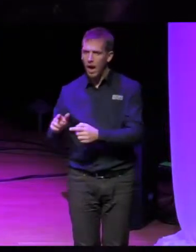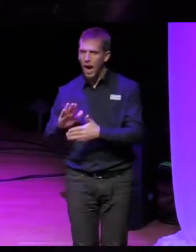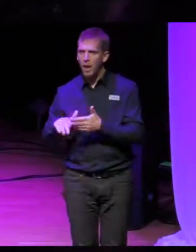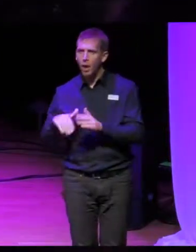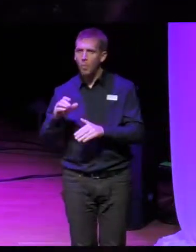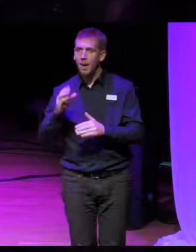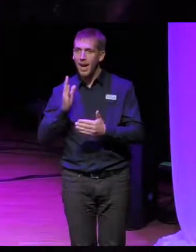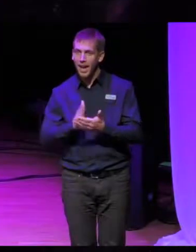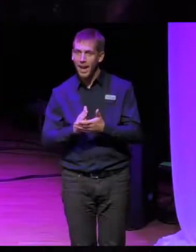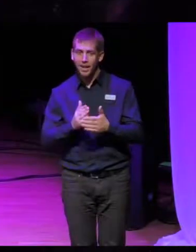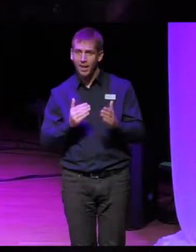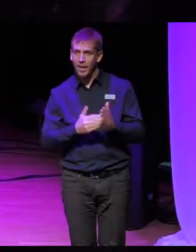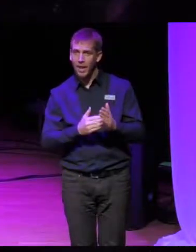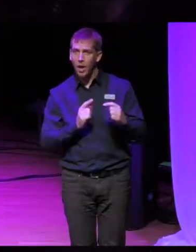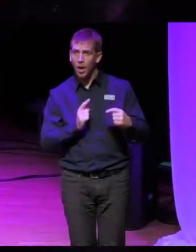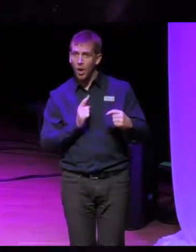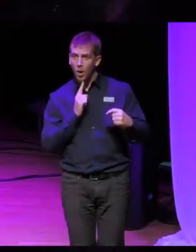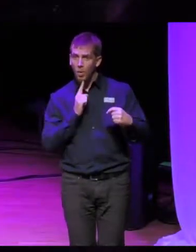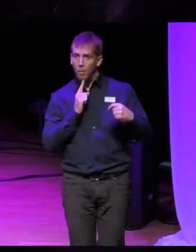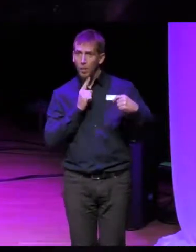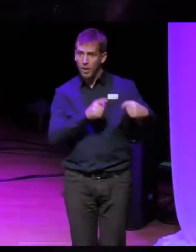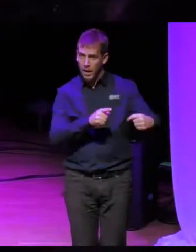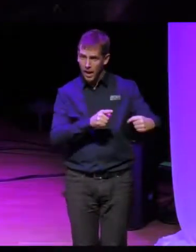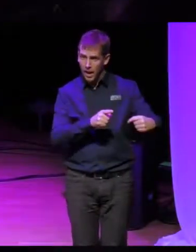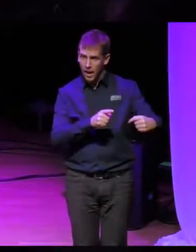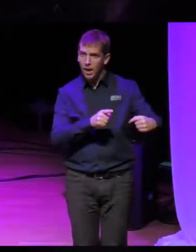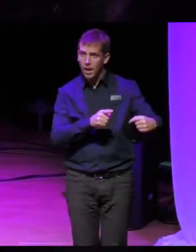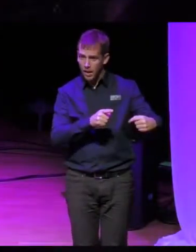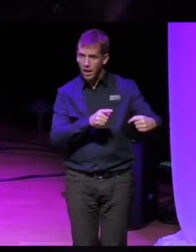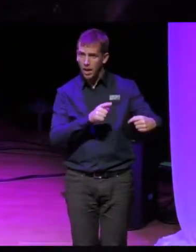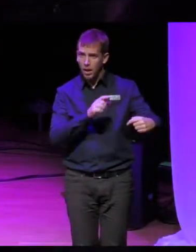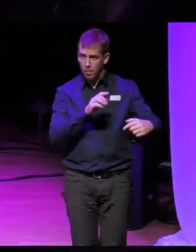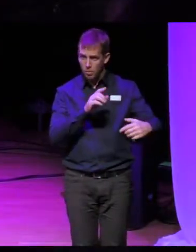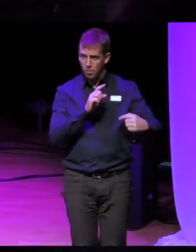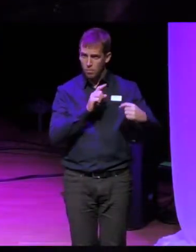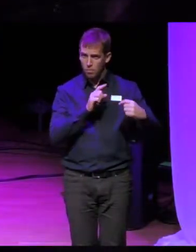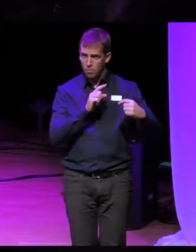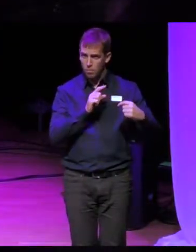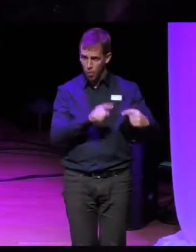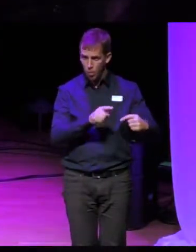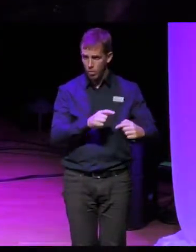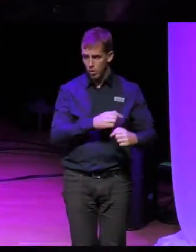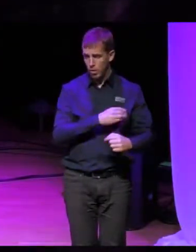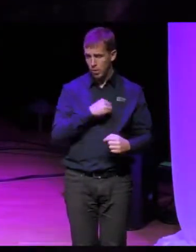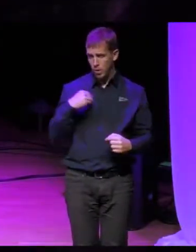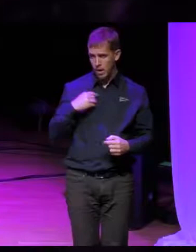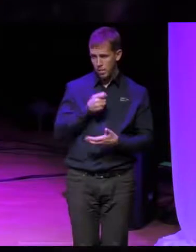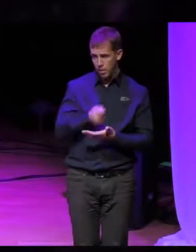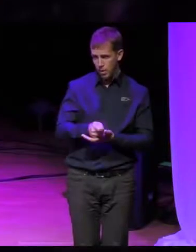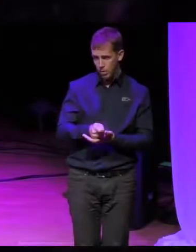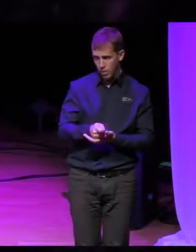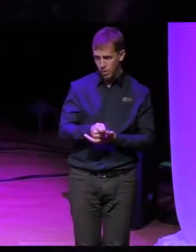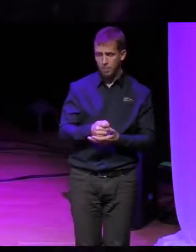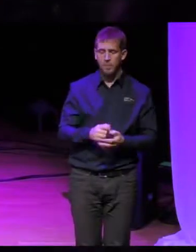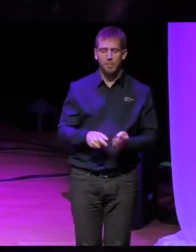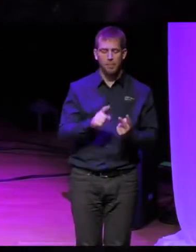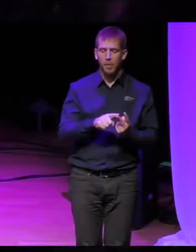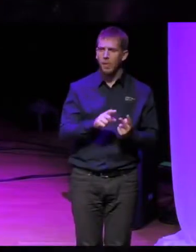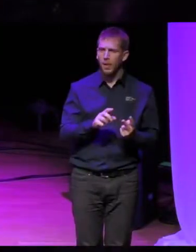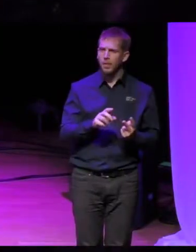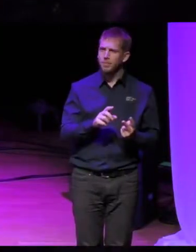government action before a neutral decision maker. And there's also a substantive component to due process of law.